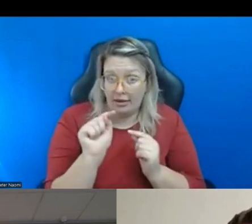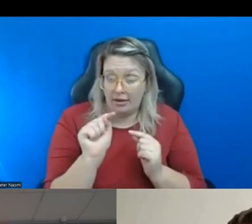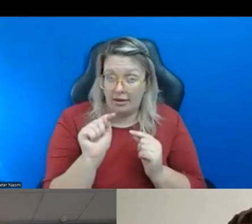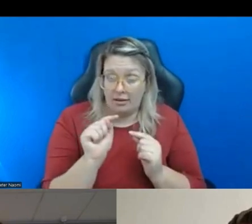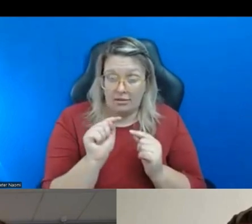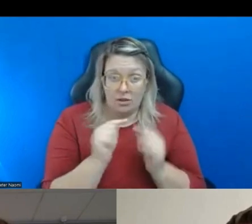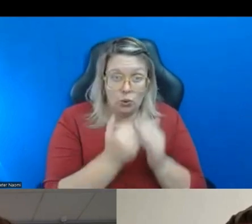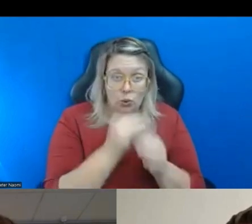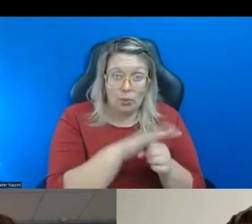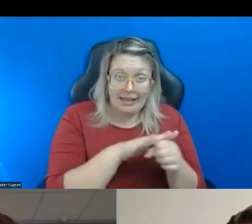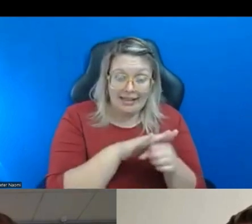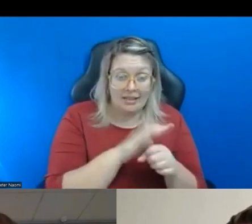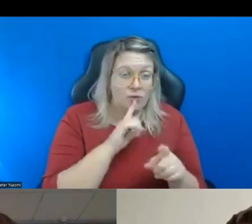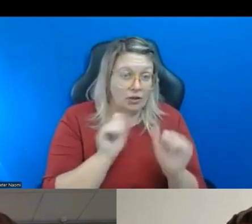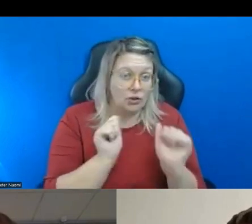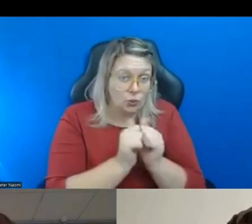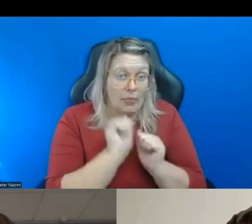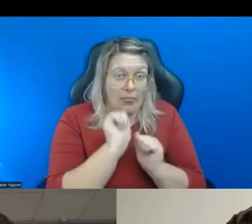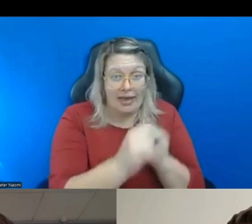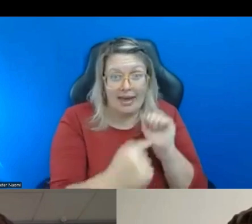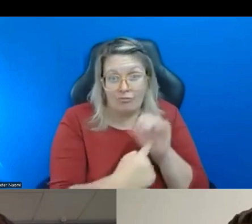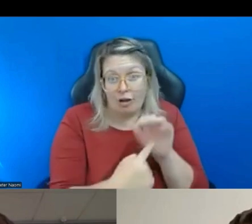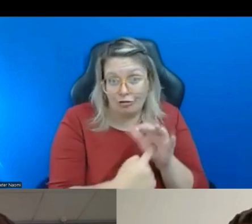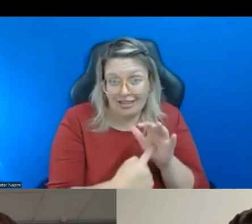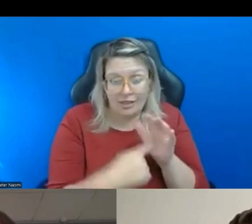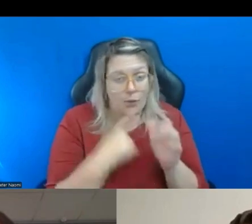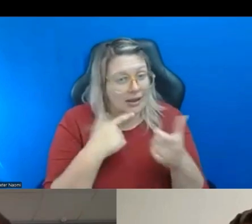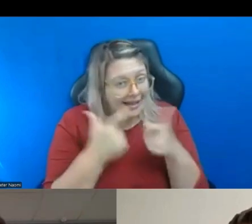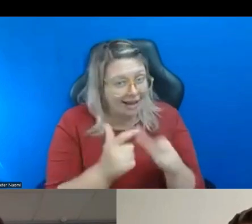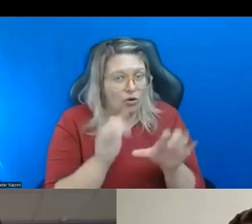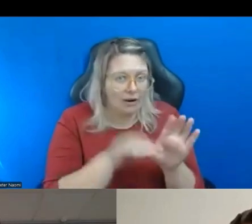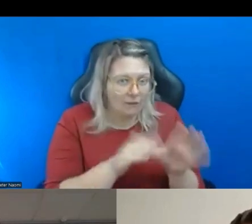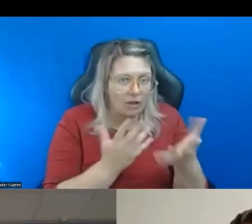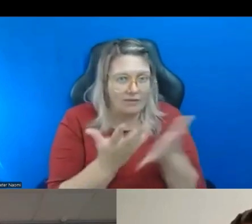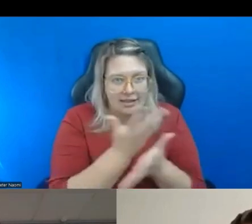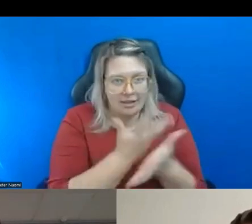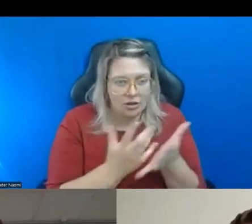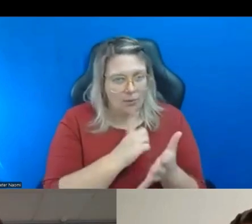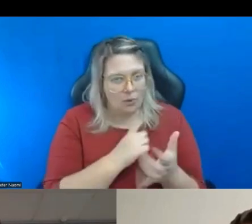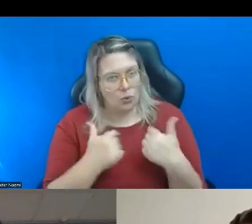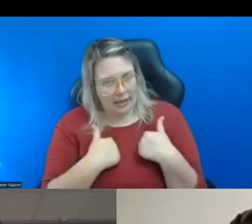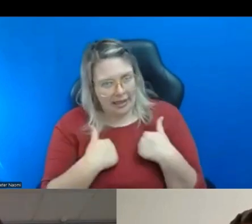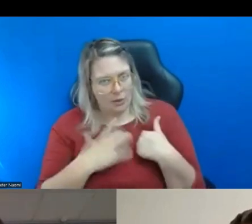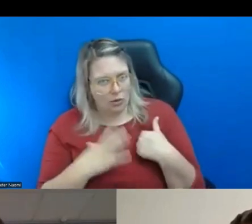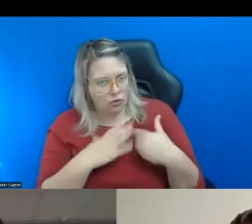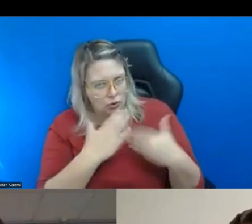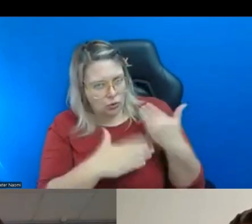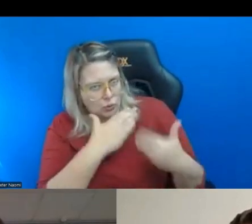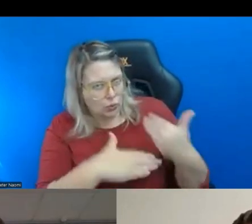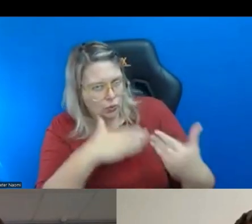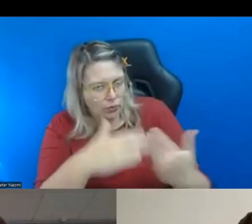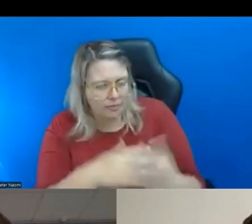those new places as they emerge as well, which we'll continue to stay close to because we have a vested interest in it, obviously.